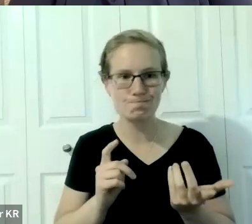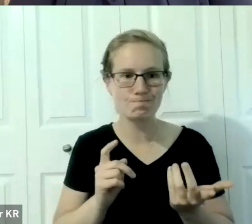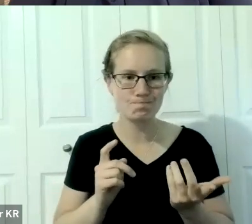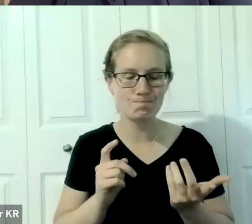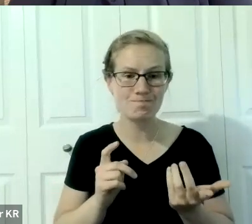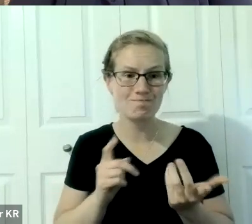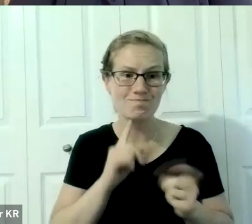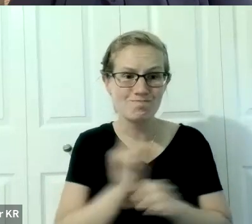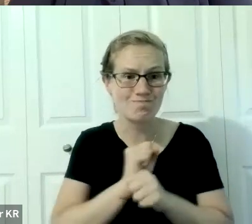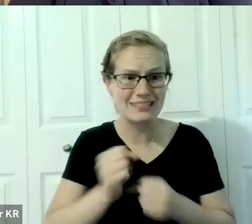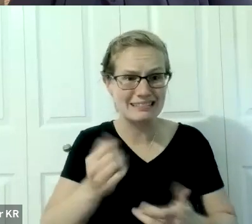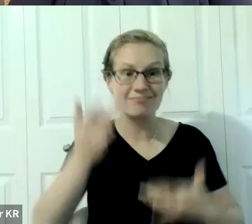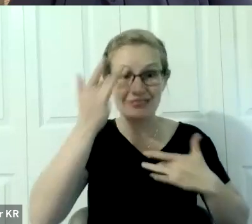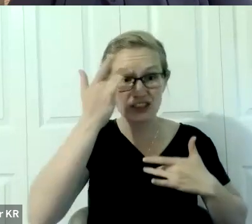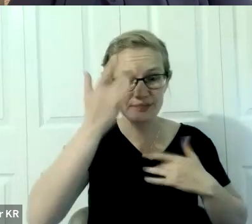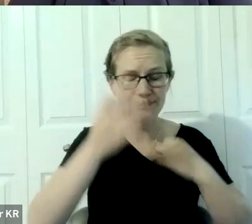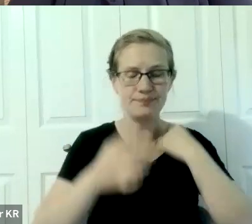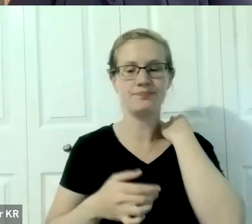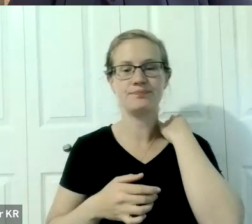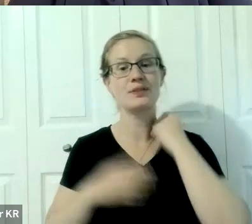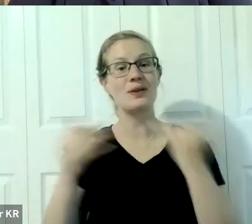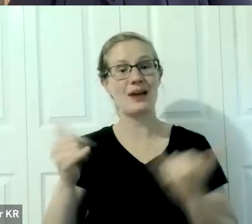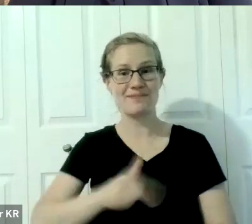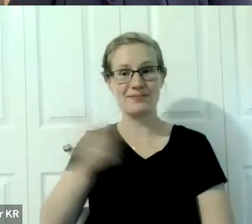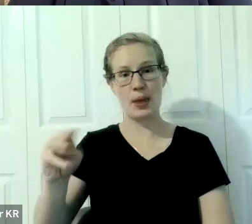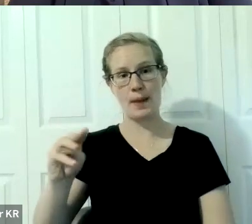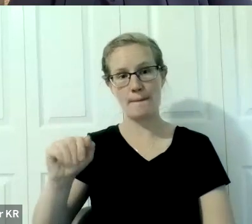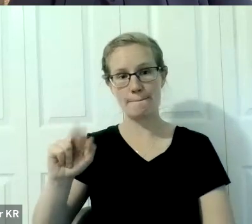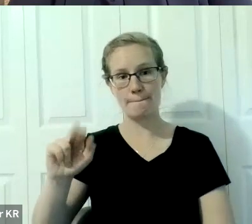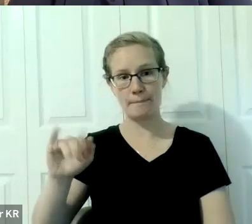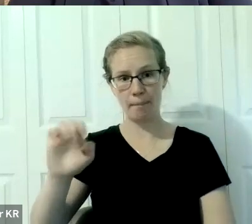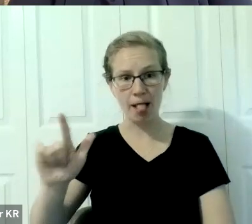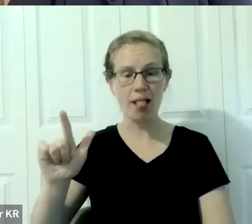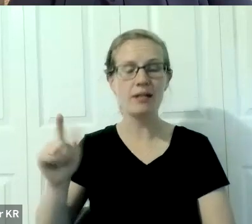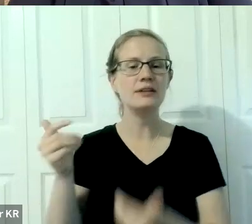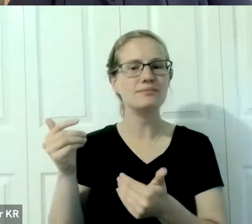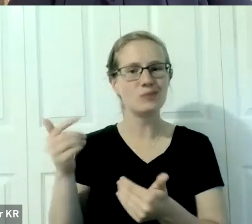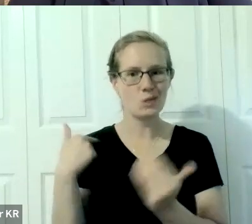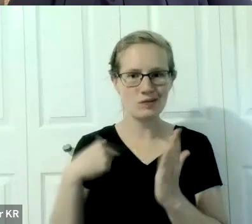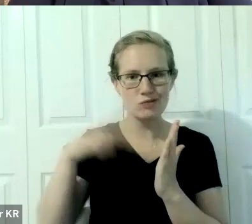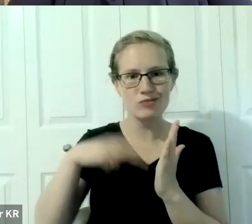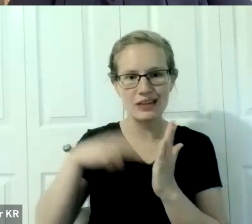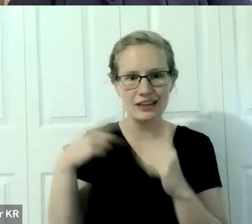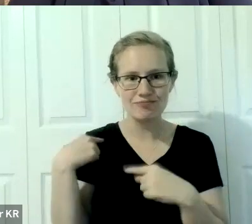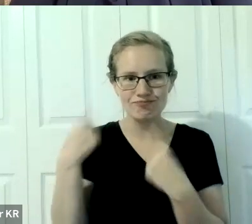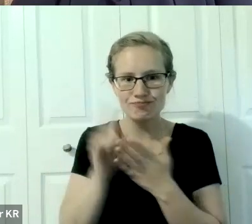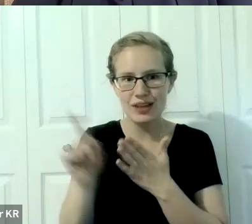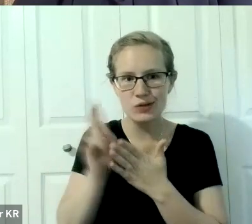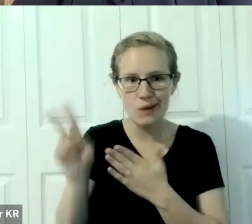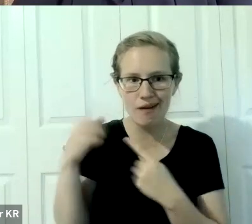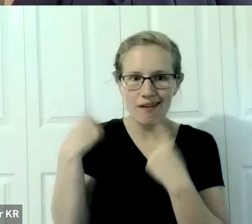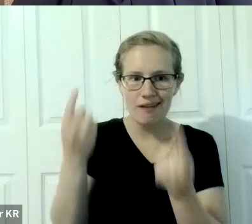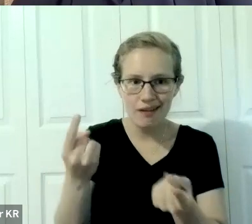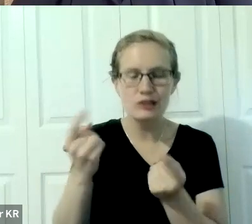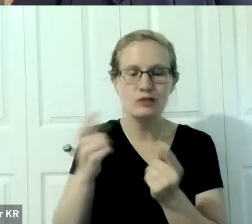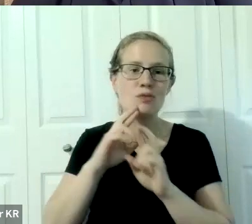but it is an illness. So maybe Maribel, you can talk a little bit about, you know, we've been reading a lot over the last few weeks about reports